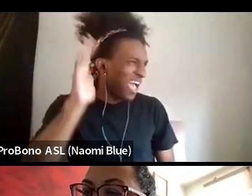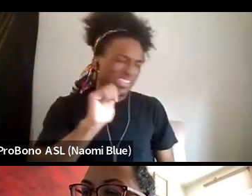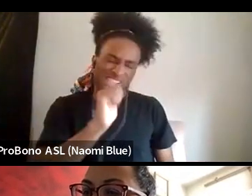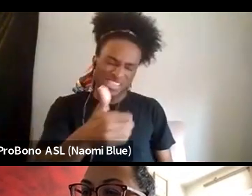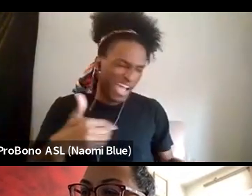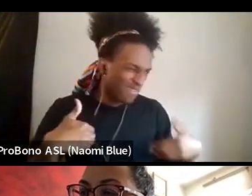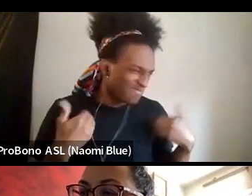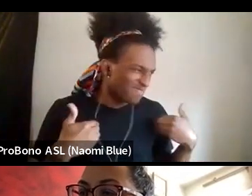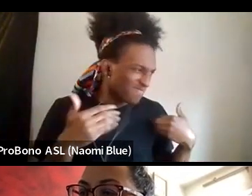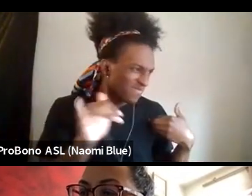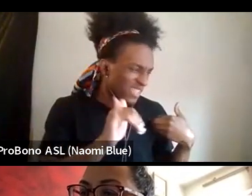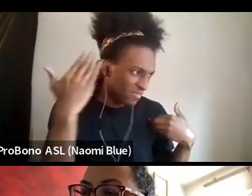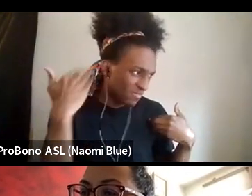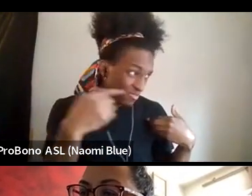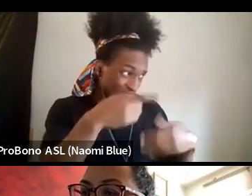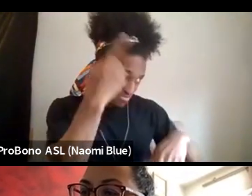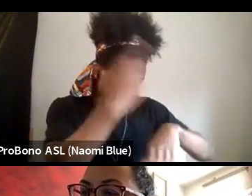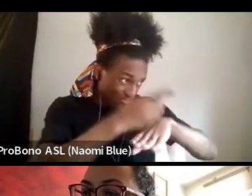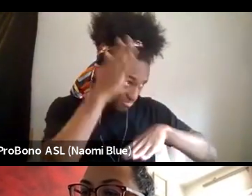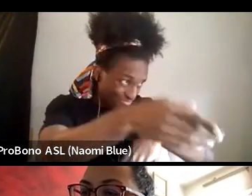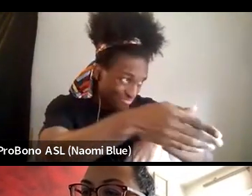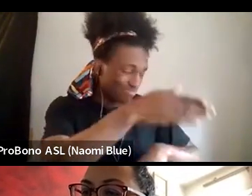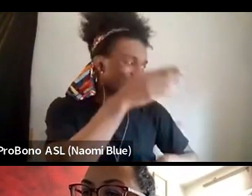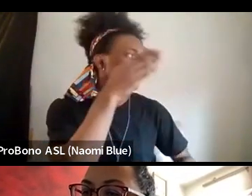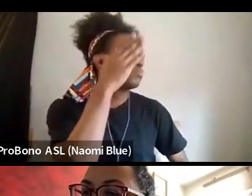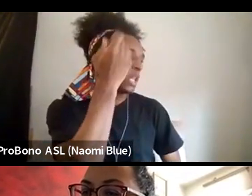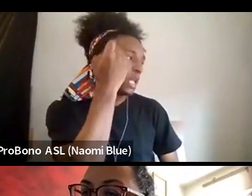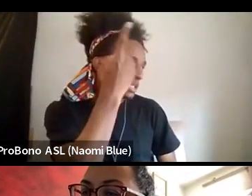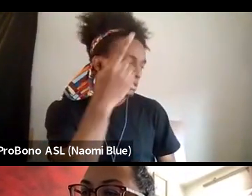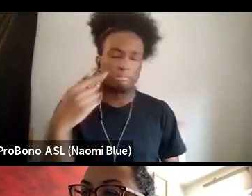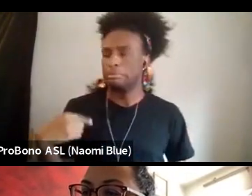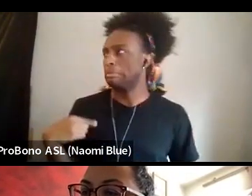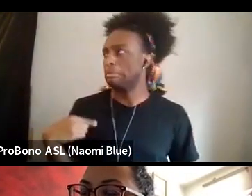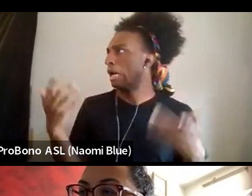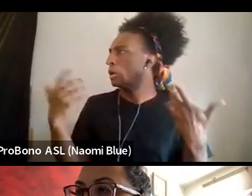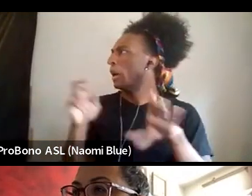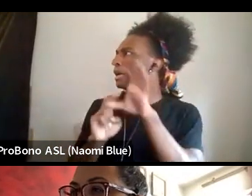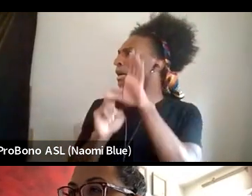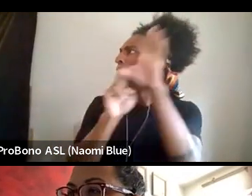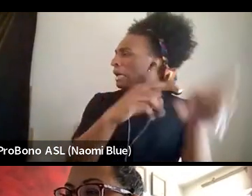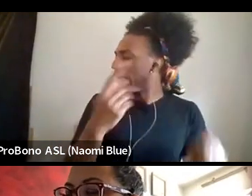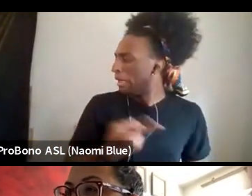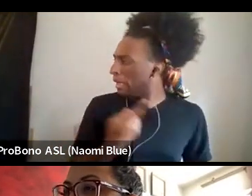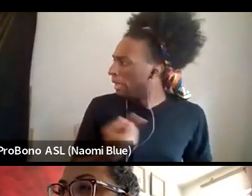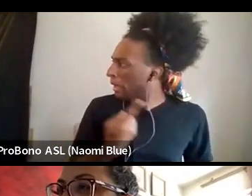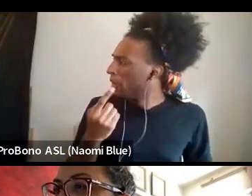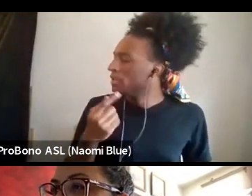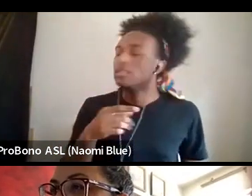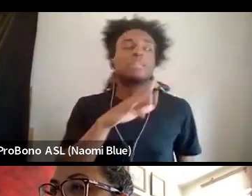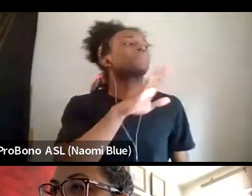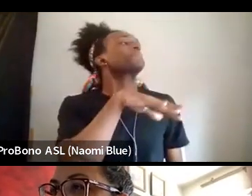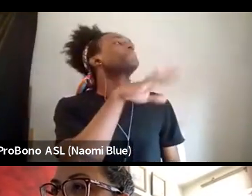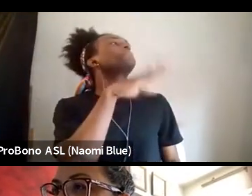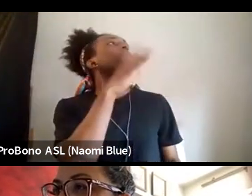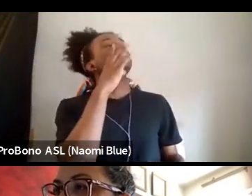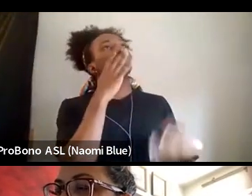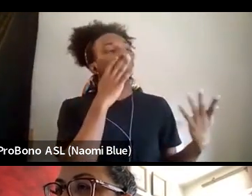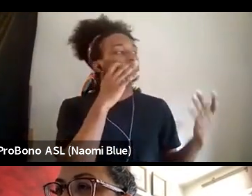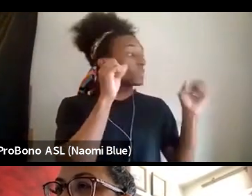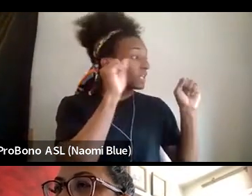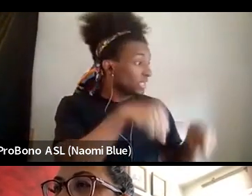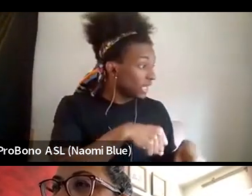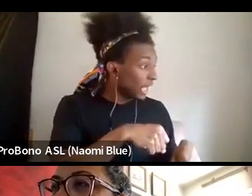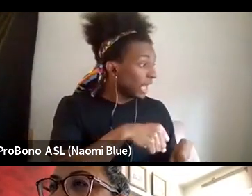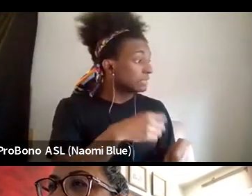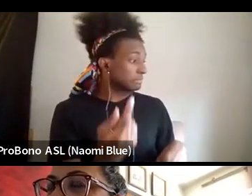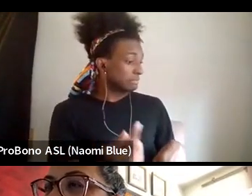you'll understand. I don't want to write alone. Think of it this way. You can go on this single writer's line and